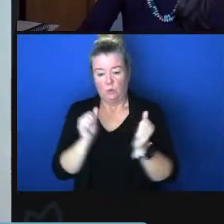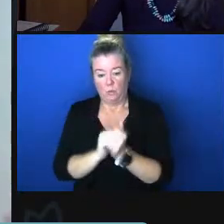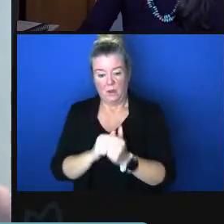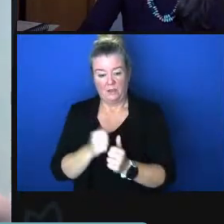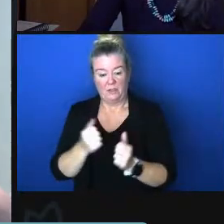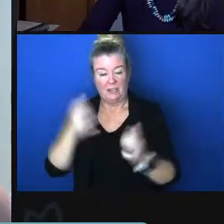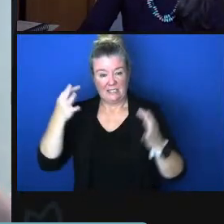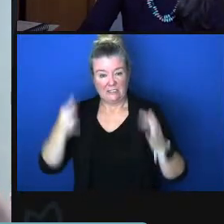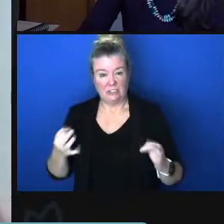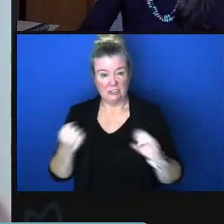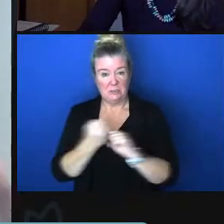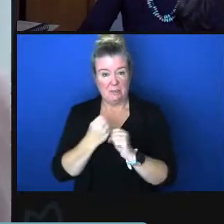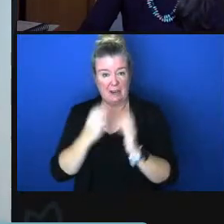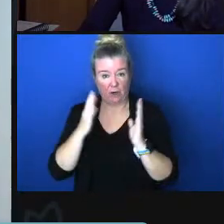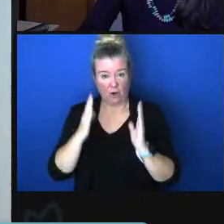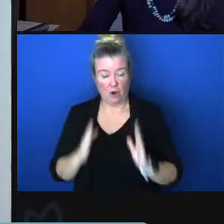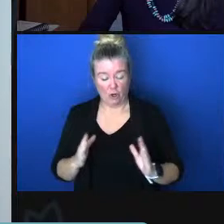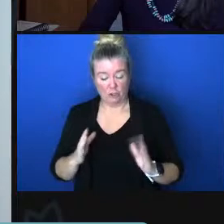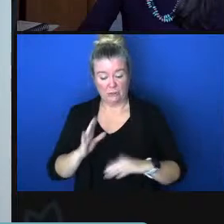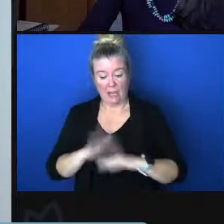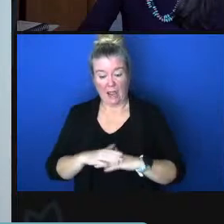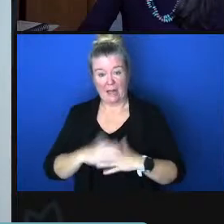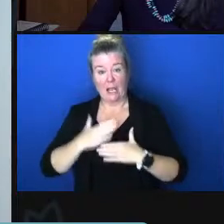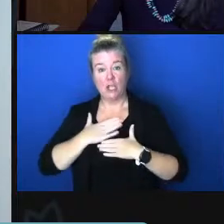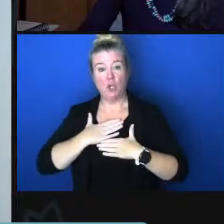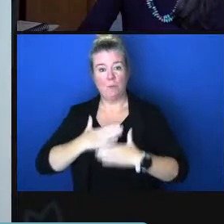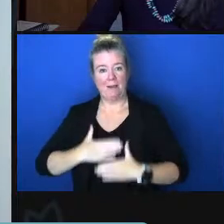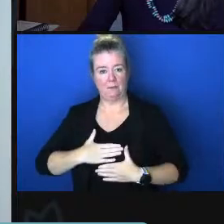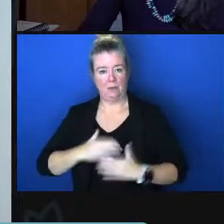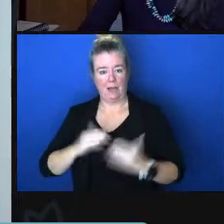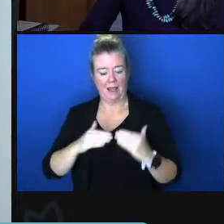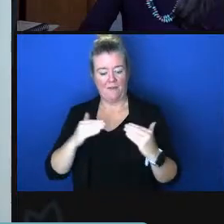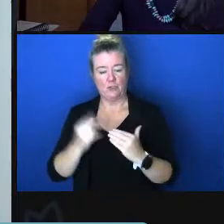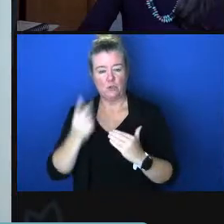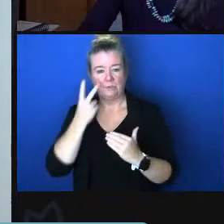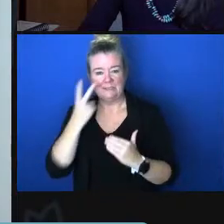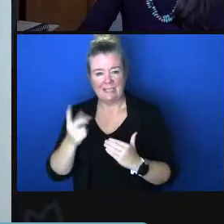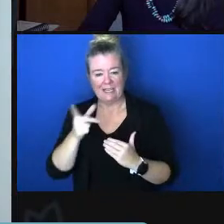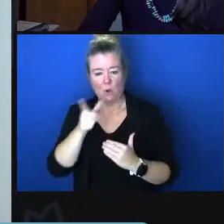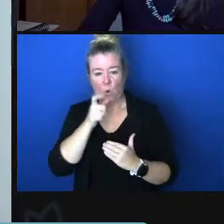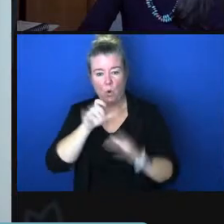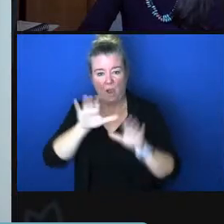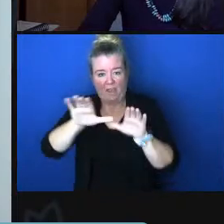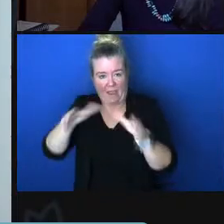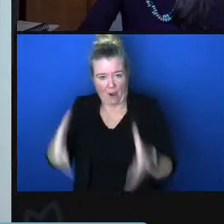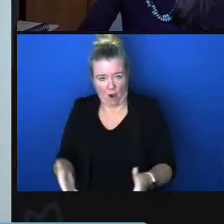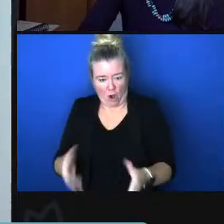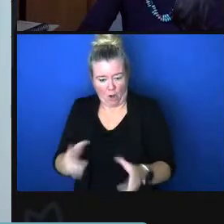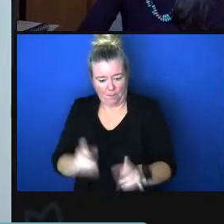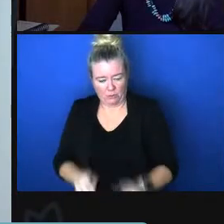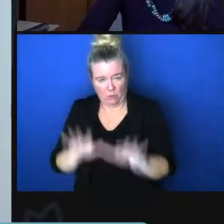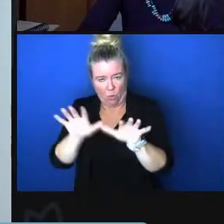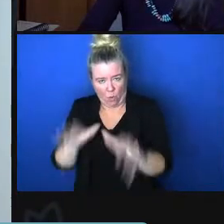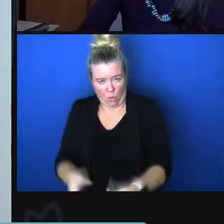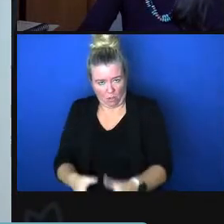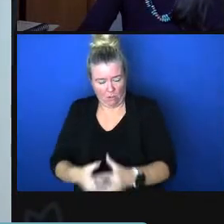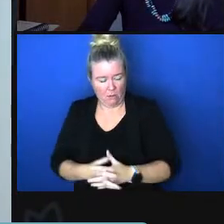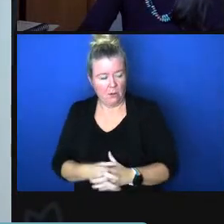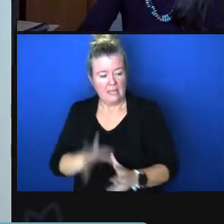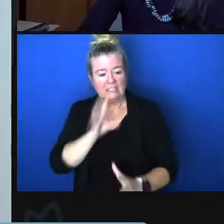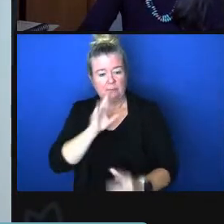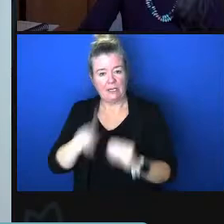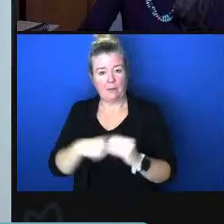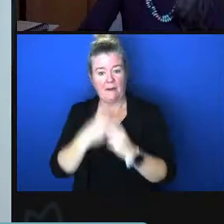makers and policymakers on a human level to see folks, right? And then also speak from our values. I